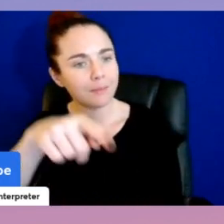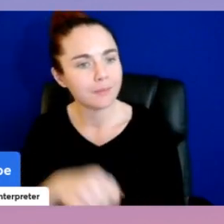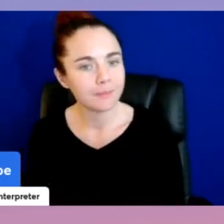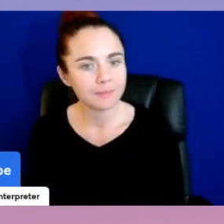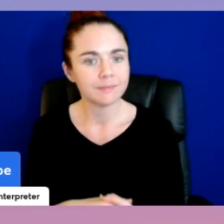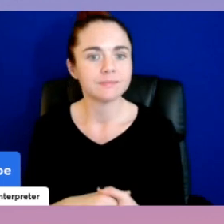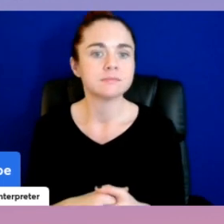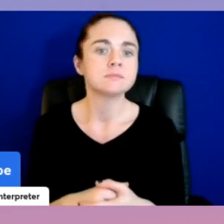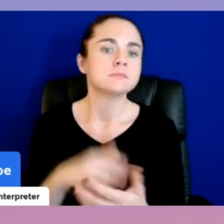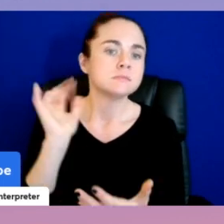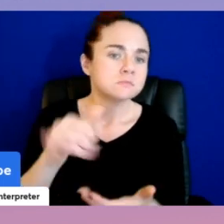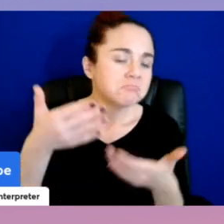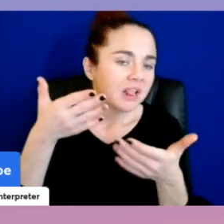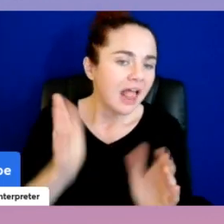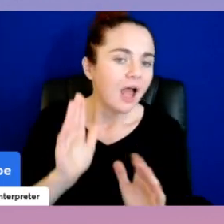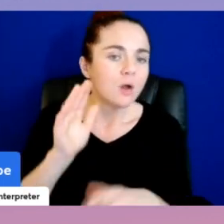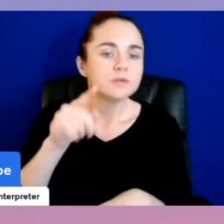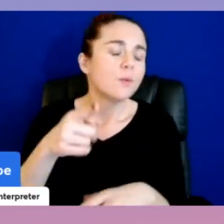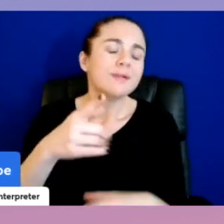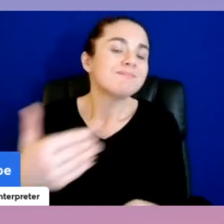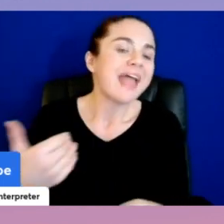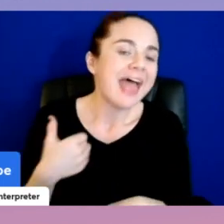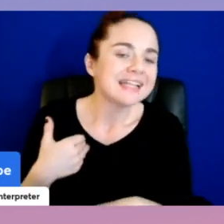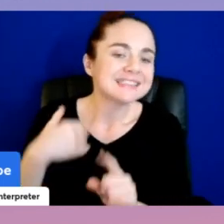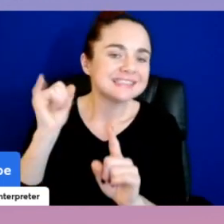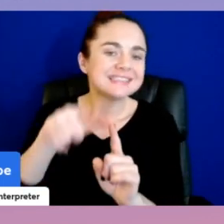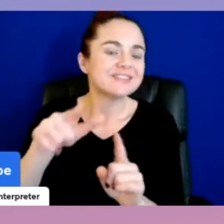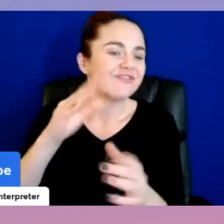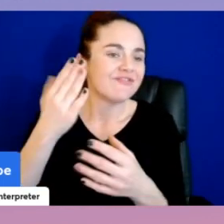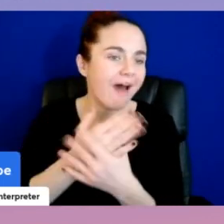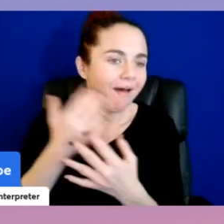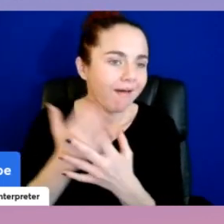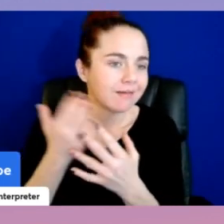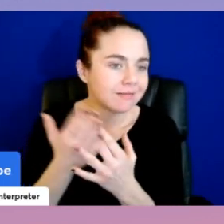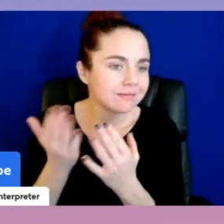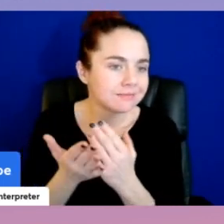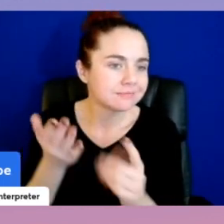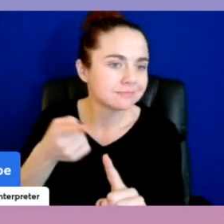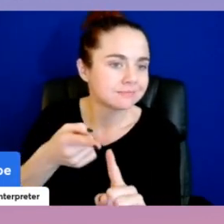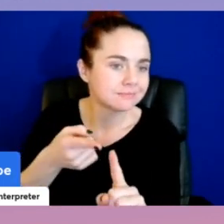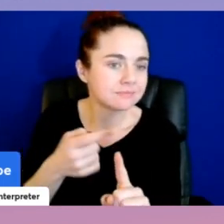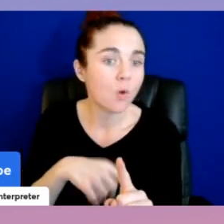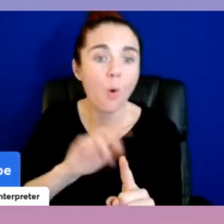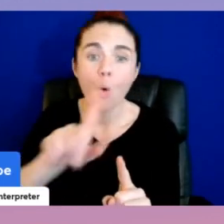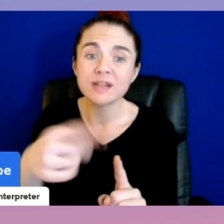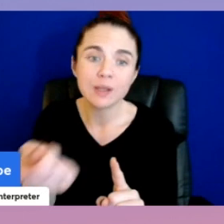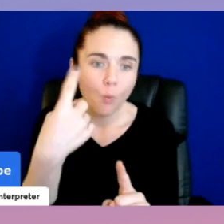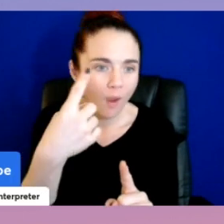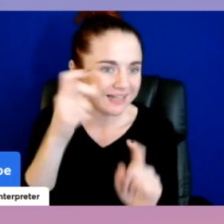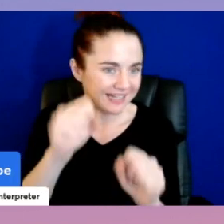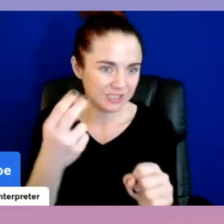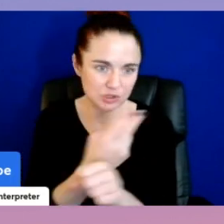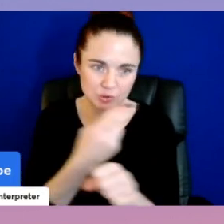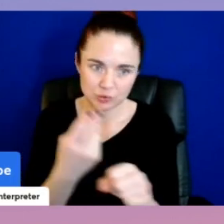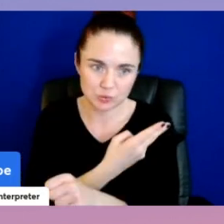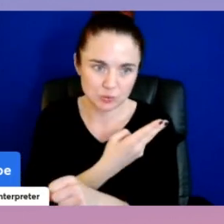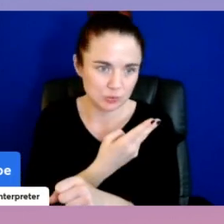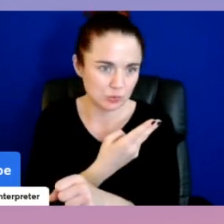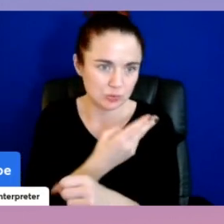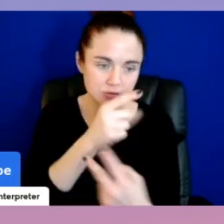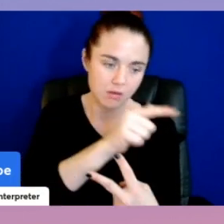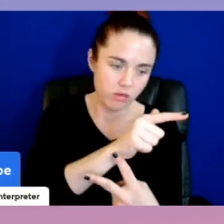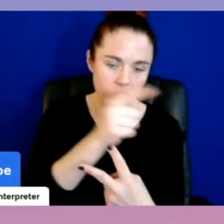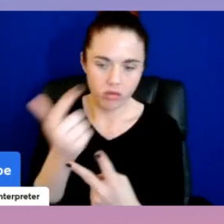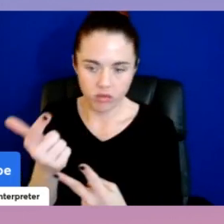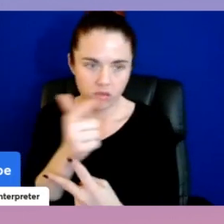config map that contains the Vault Agent config files. And only one of these two methods may be used at